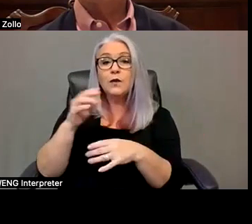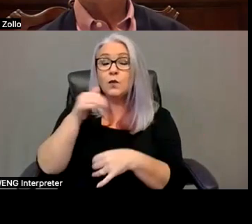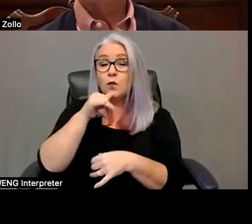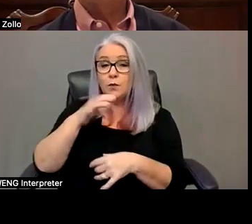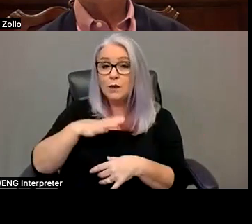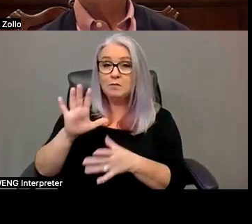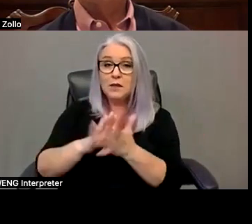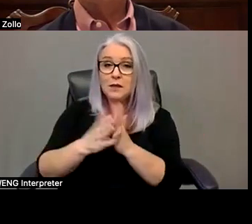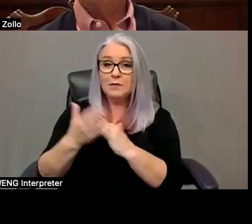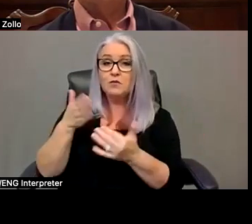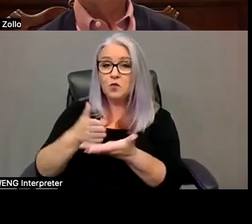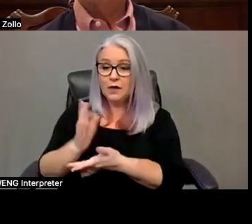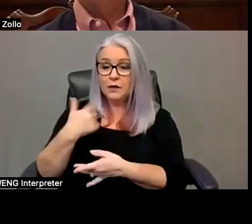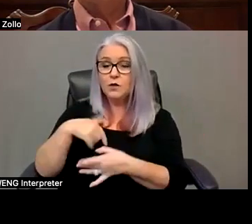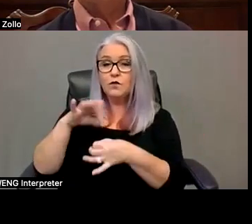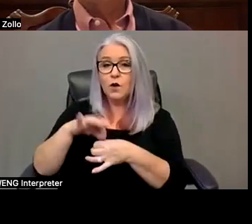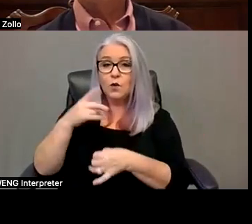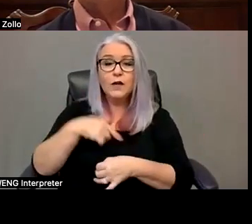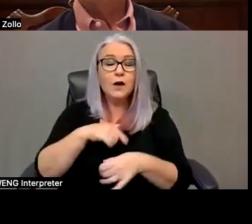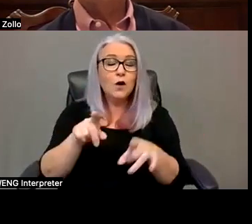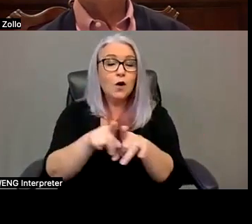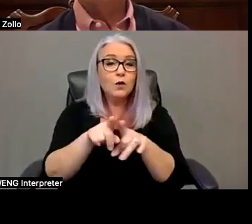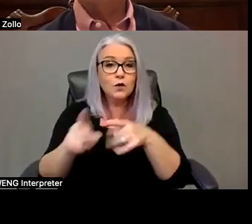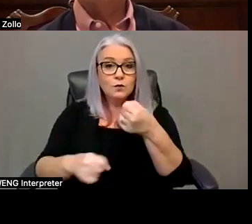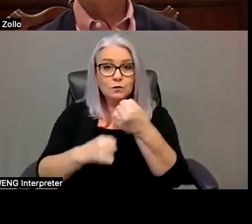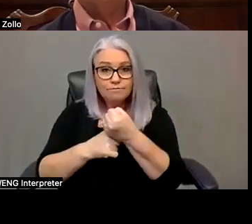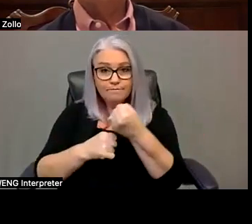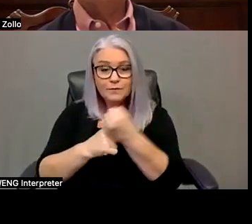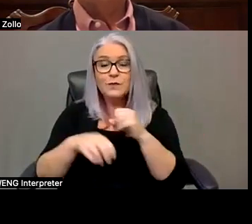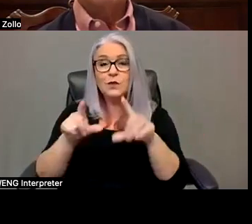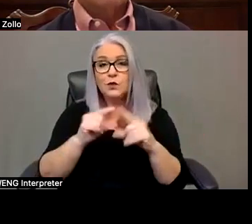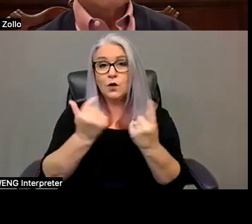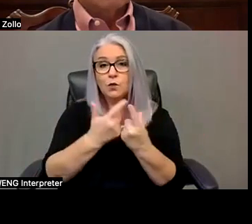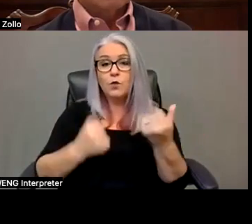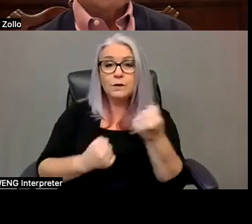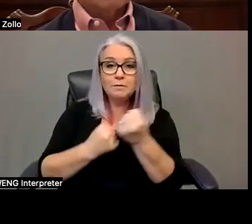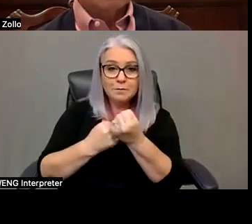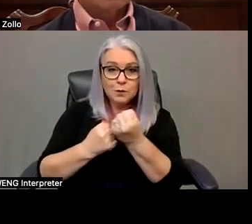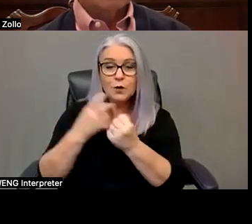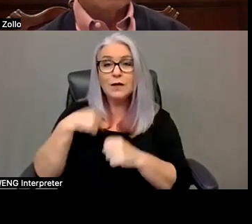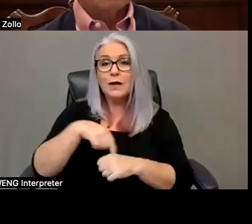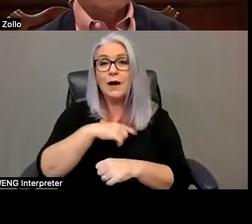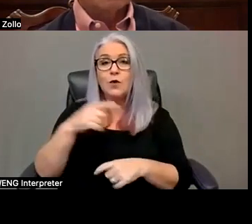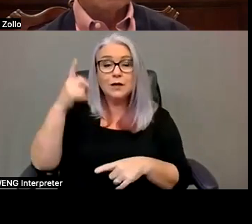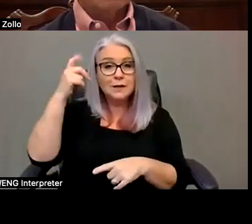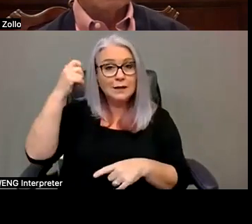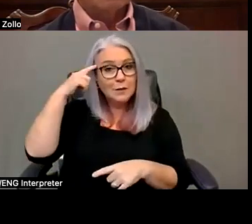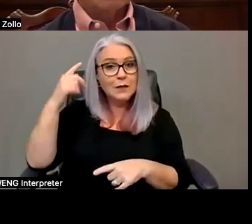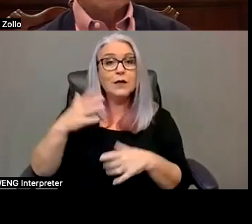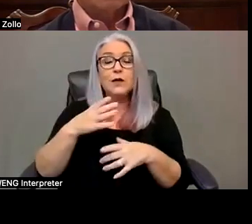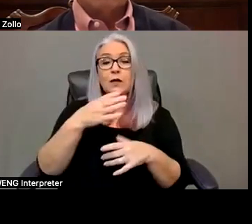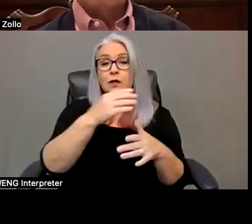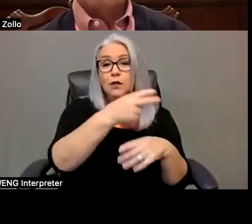also an advocacy group. We lobby our legislators on public policy issues on the local, state, and national